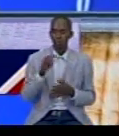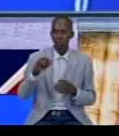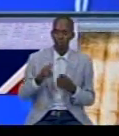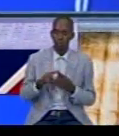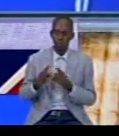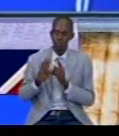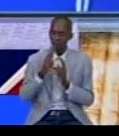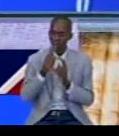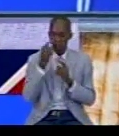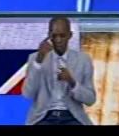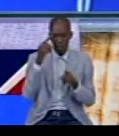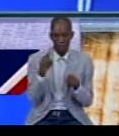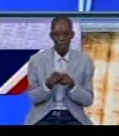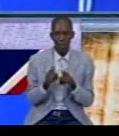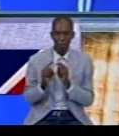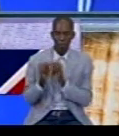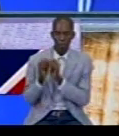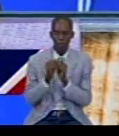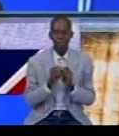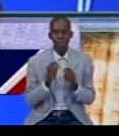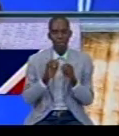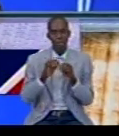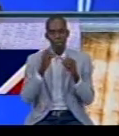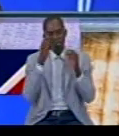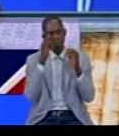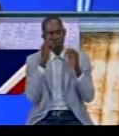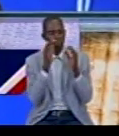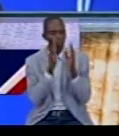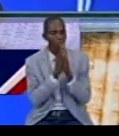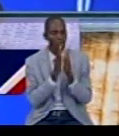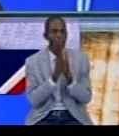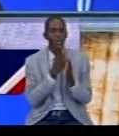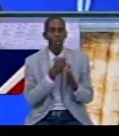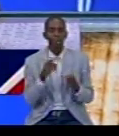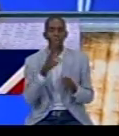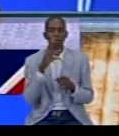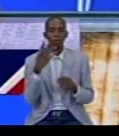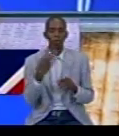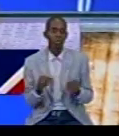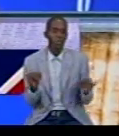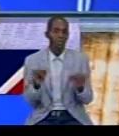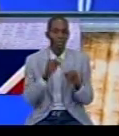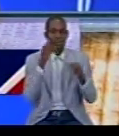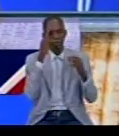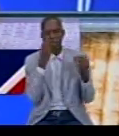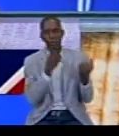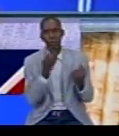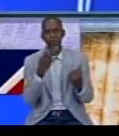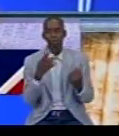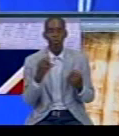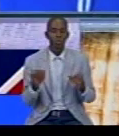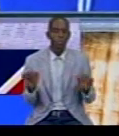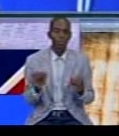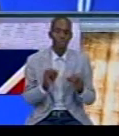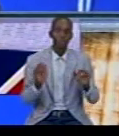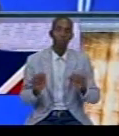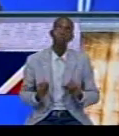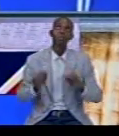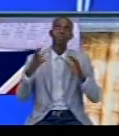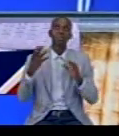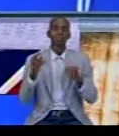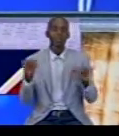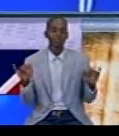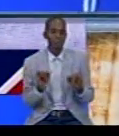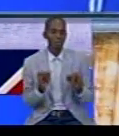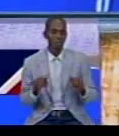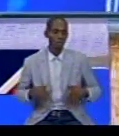they were of the same faith, of the same conviction, of the same consecration, of the same